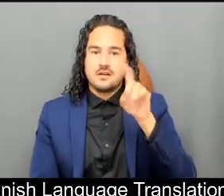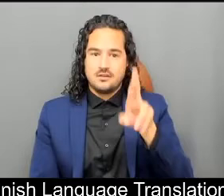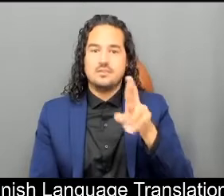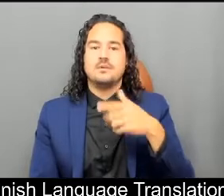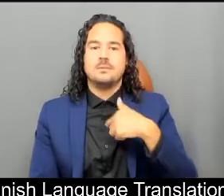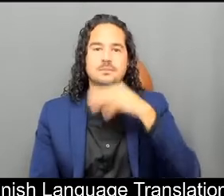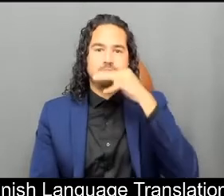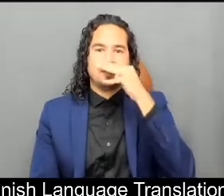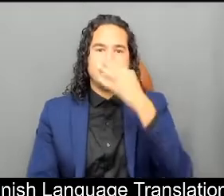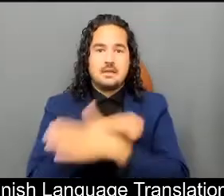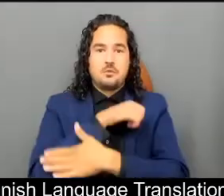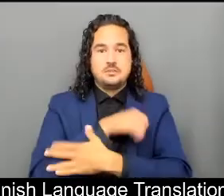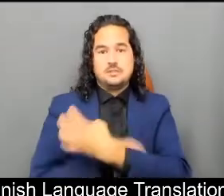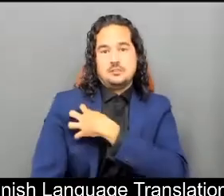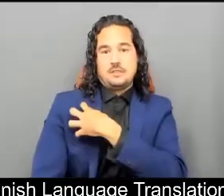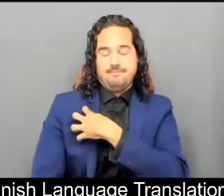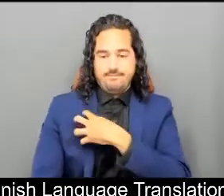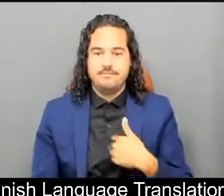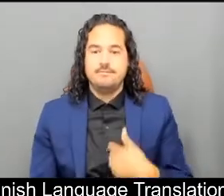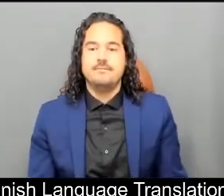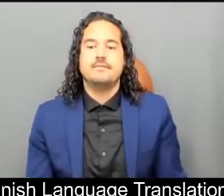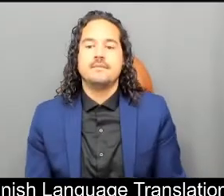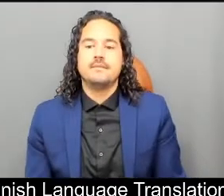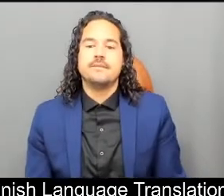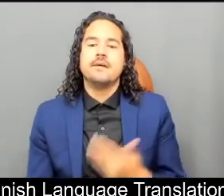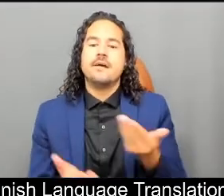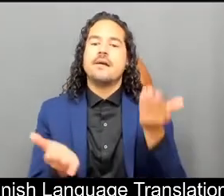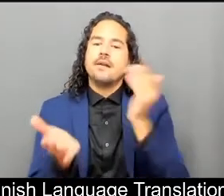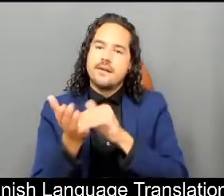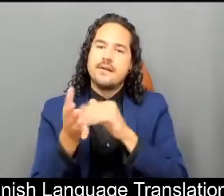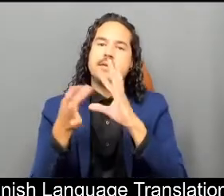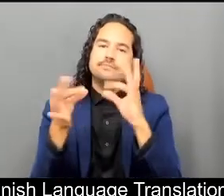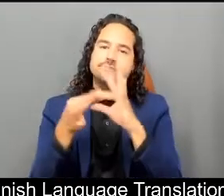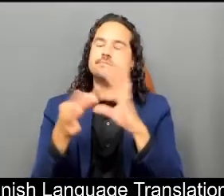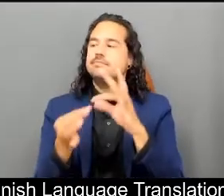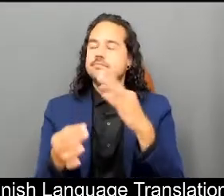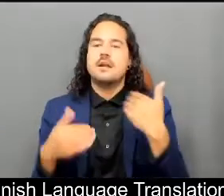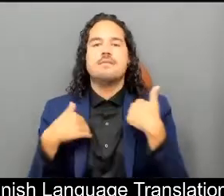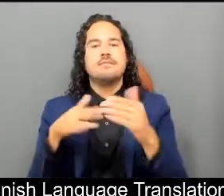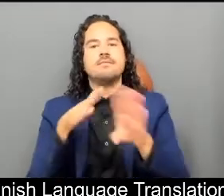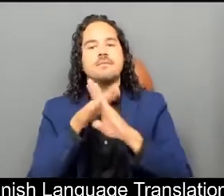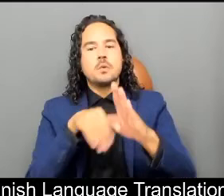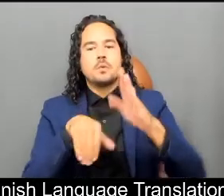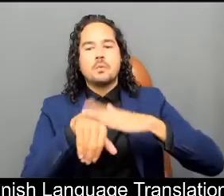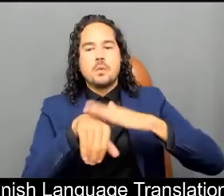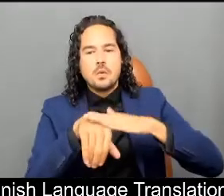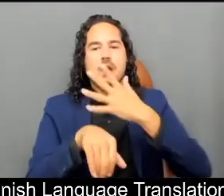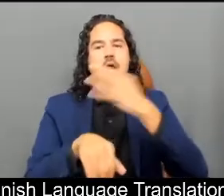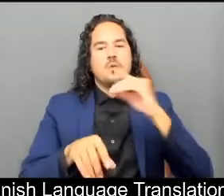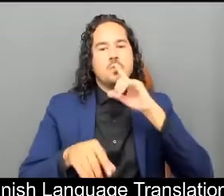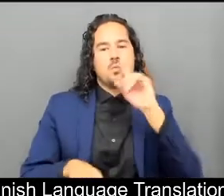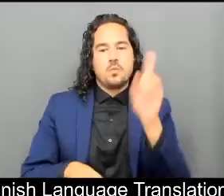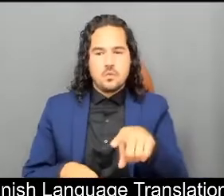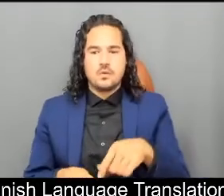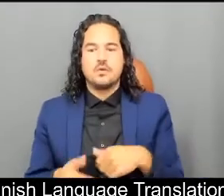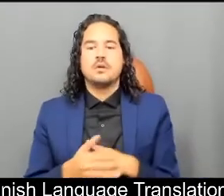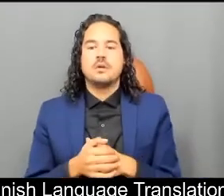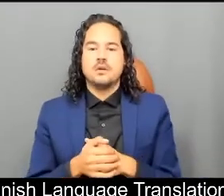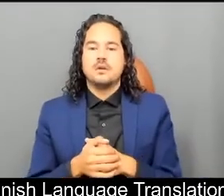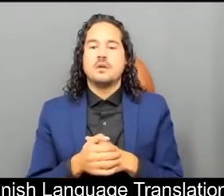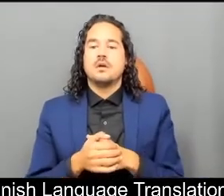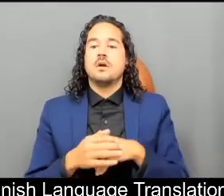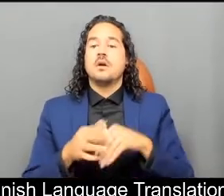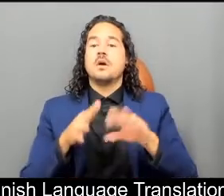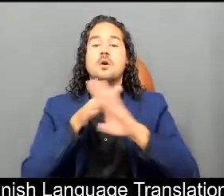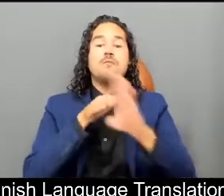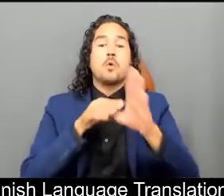To reiterate some of the warnings and orders that are in place, still we only have the order in Silver Hills, Fox Drive, and Norton Way area. That's the only